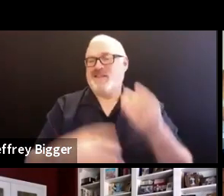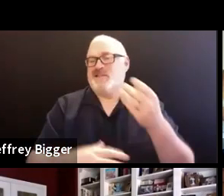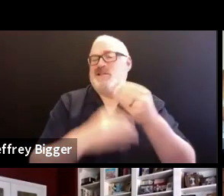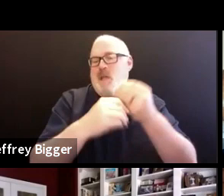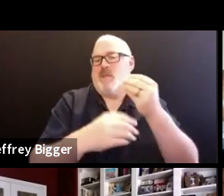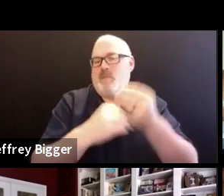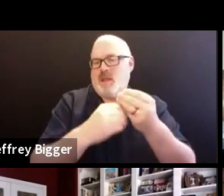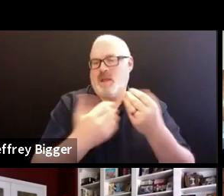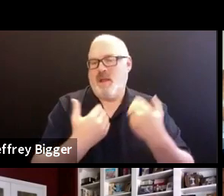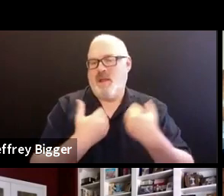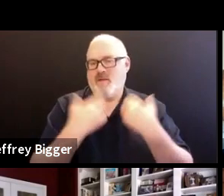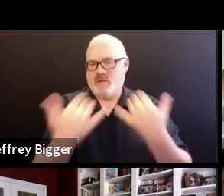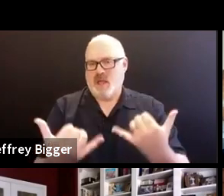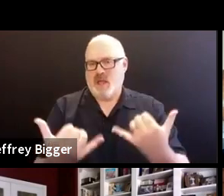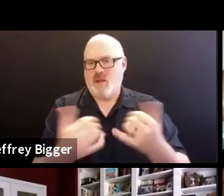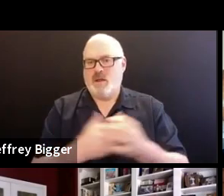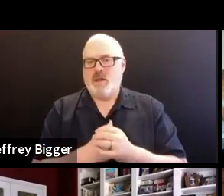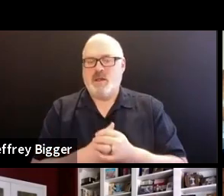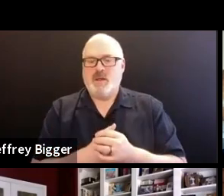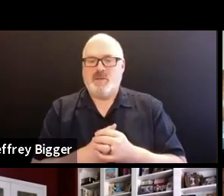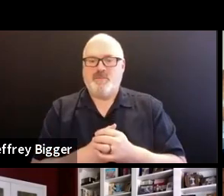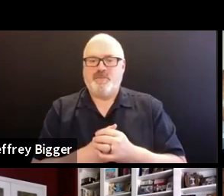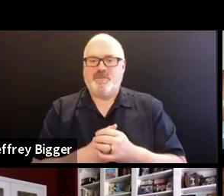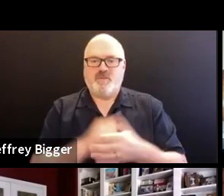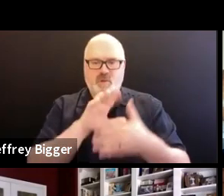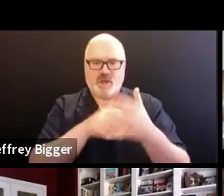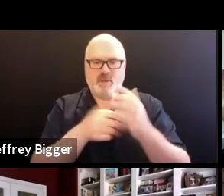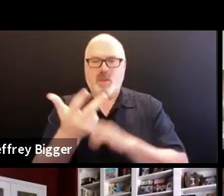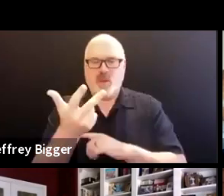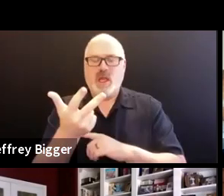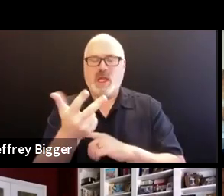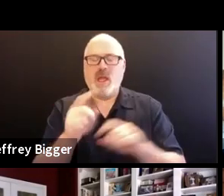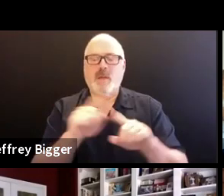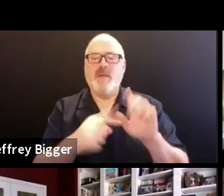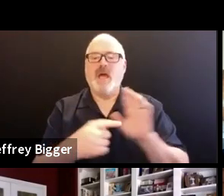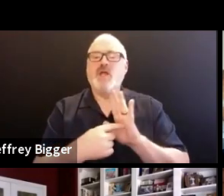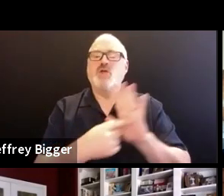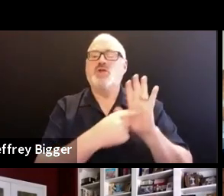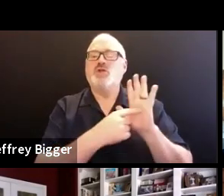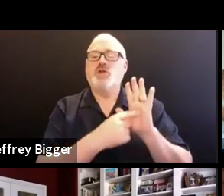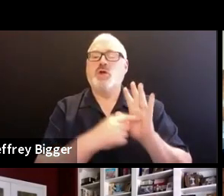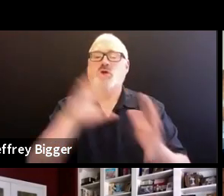table 3, but it shows you of our total